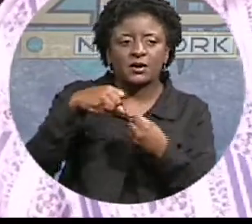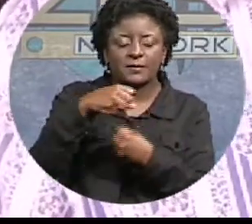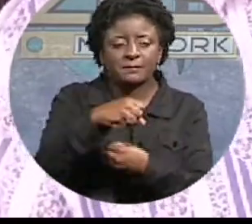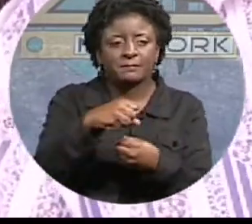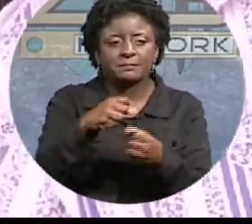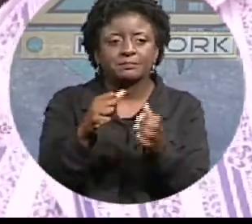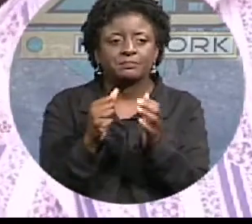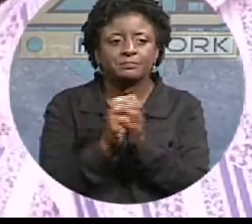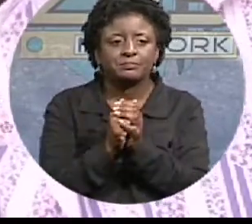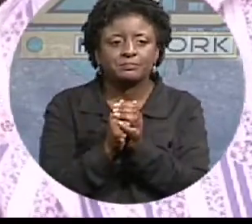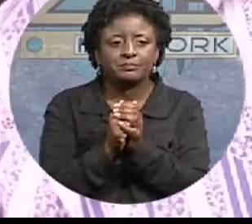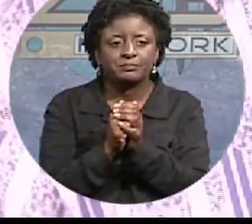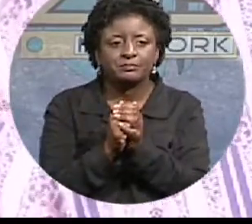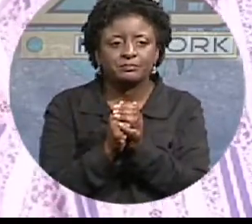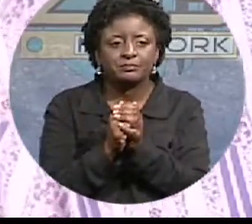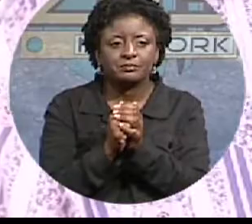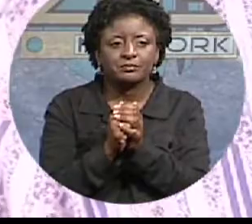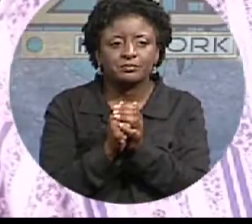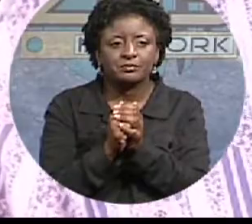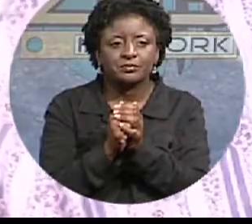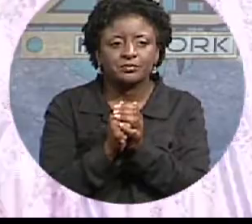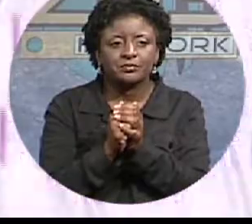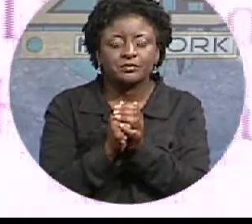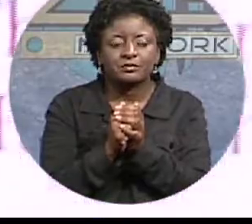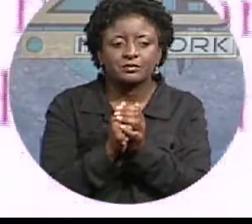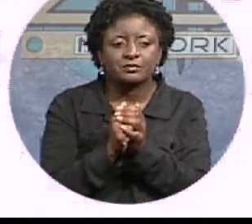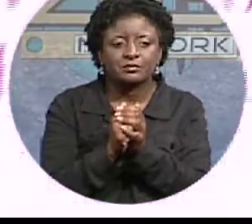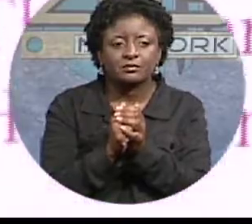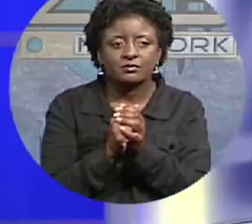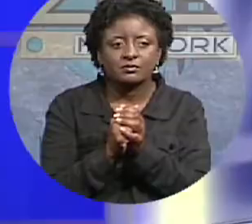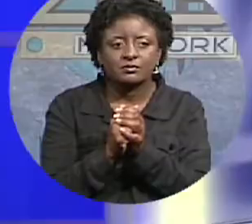and as an archivist to document these storms.